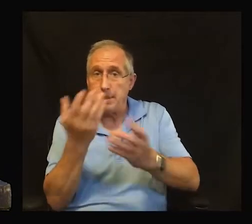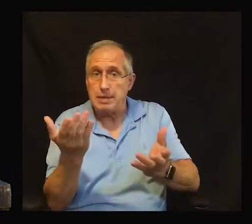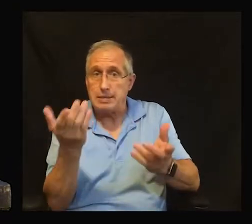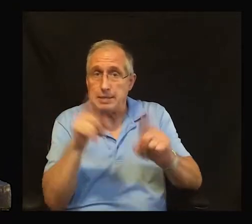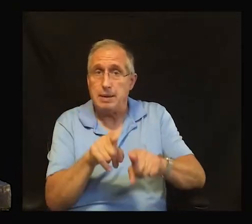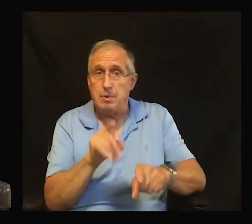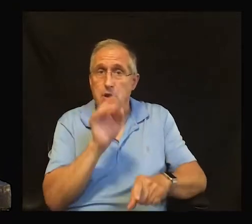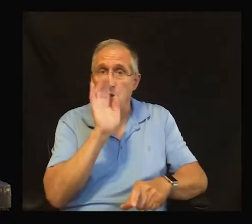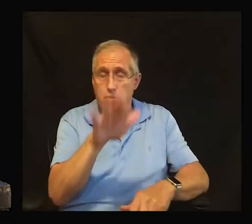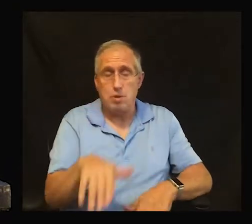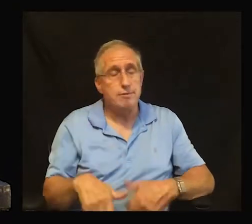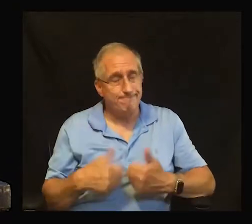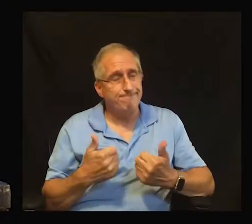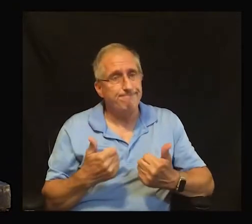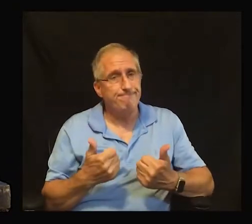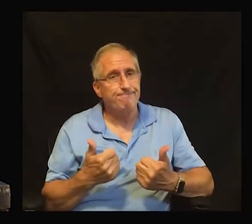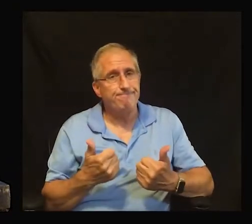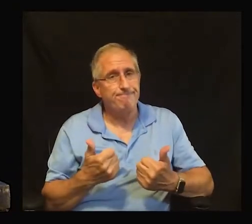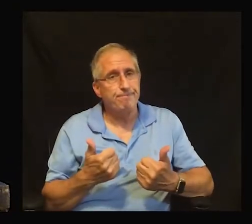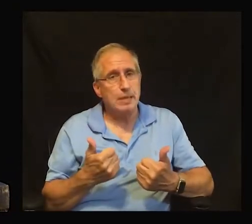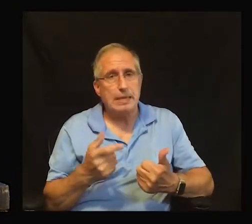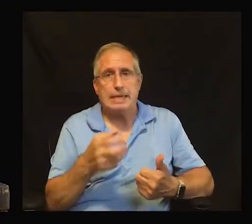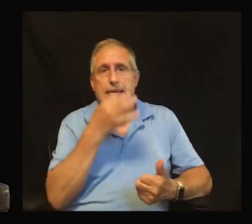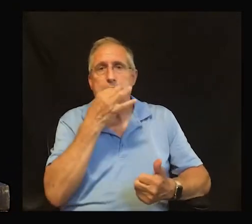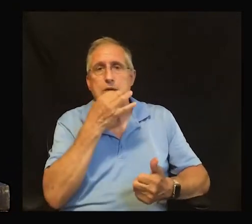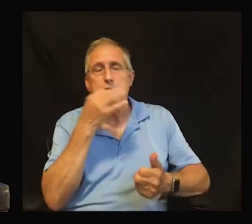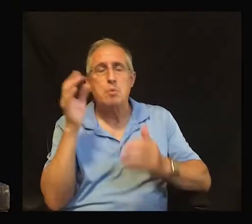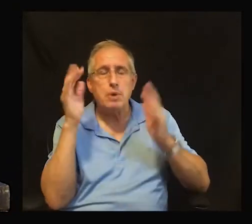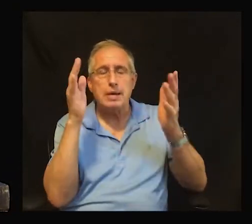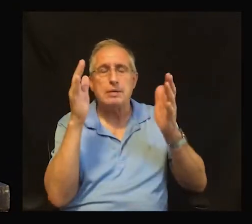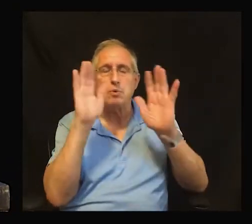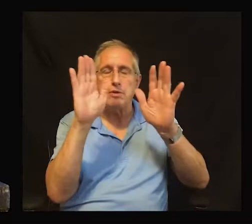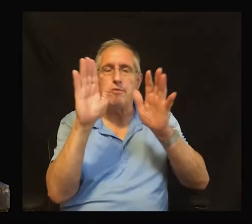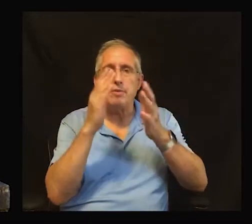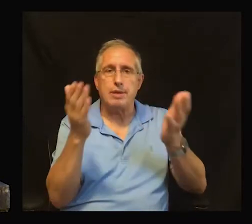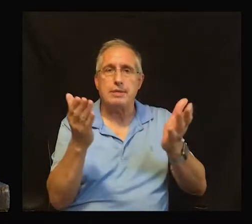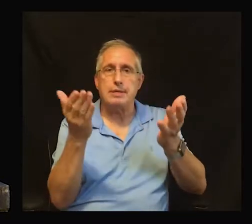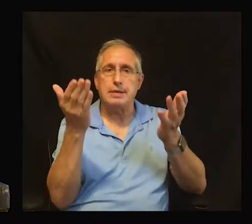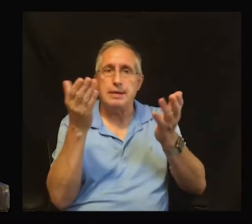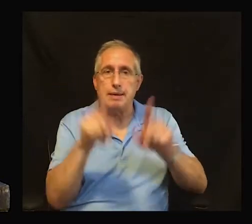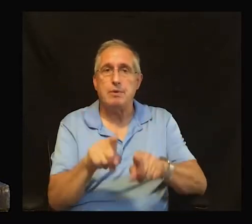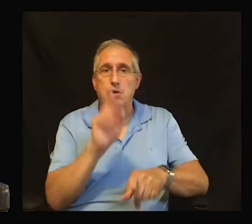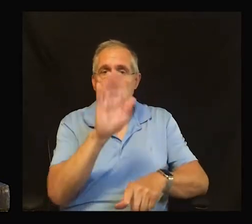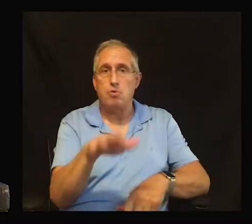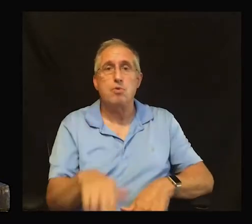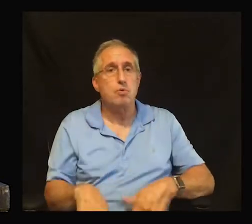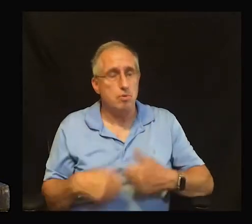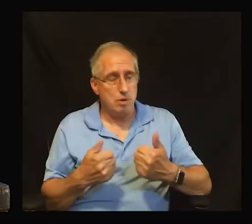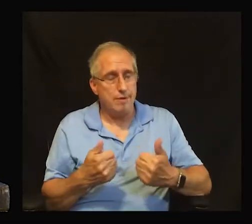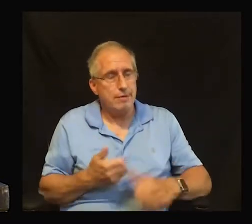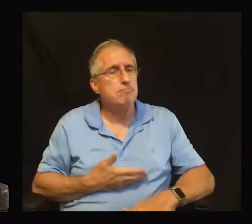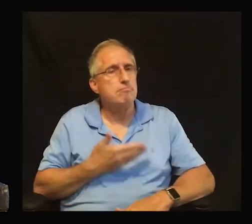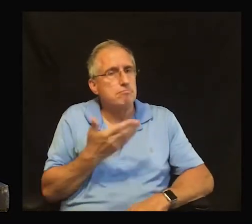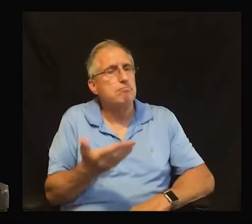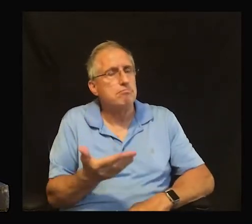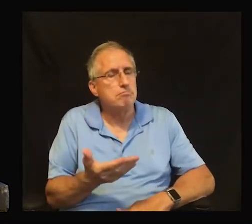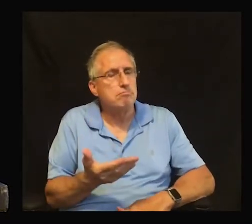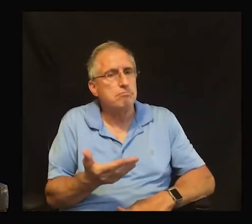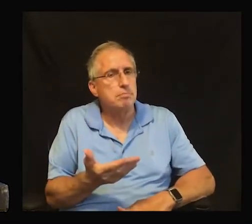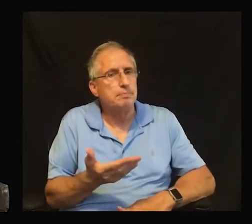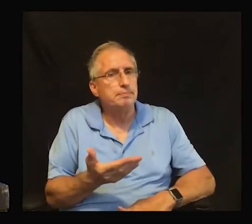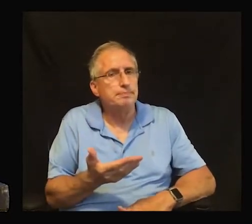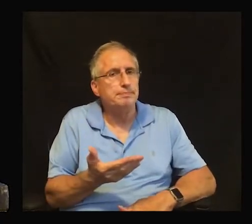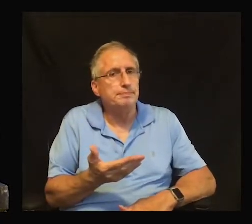happening in your life. The excellent, praiseworthy, good things that are taking place in your